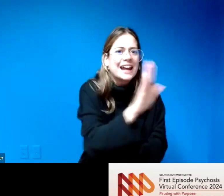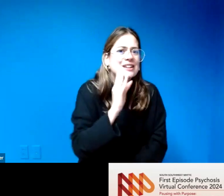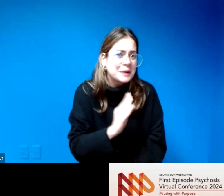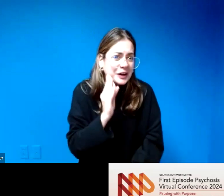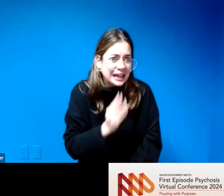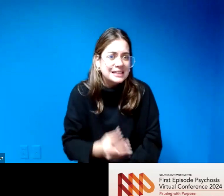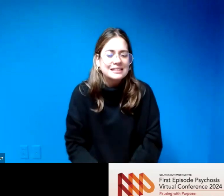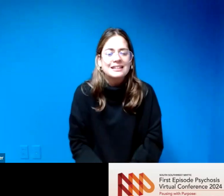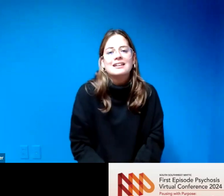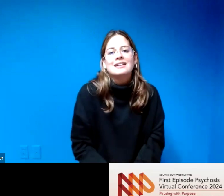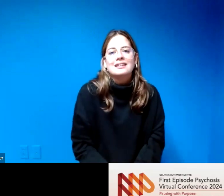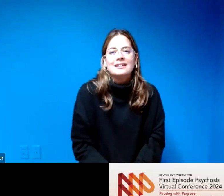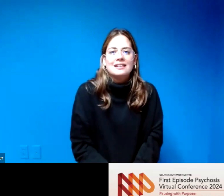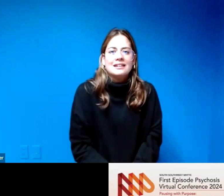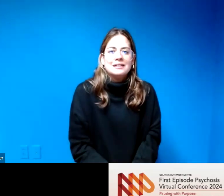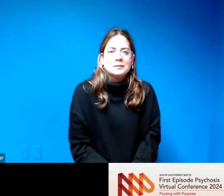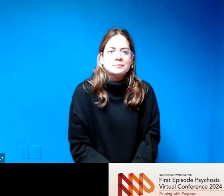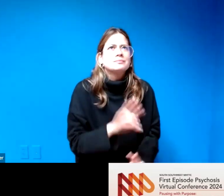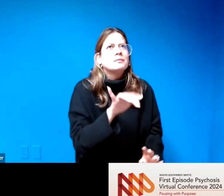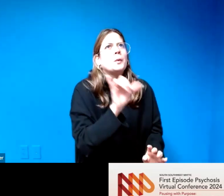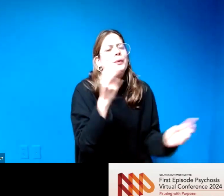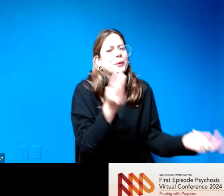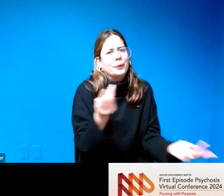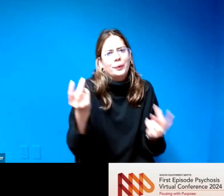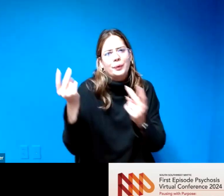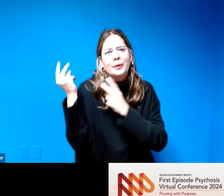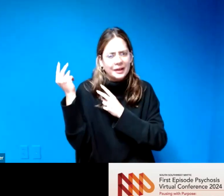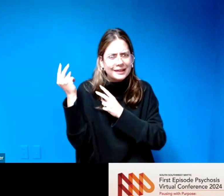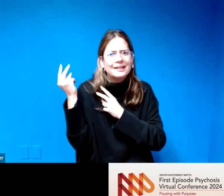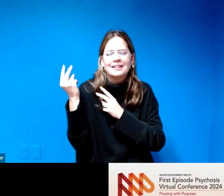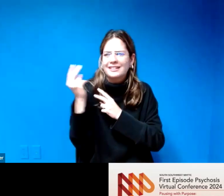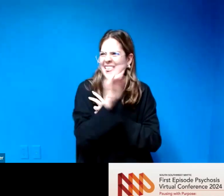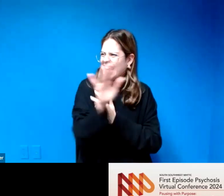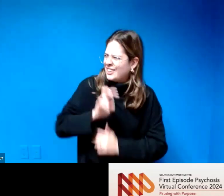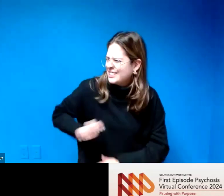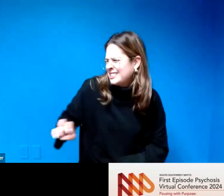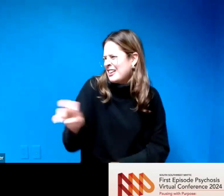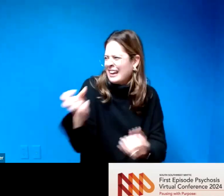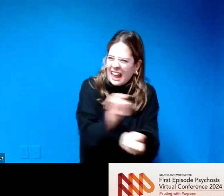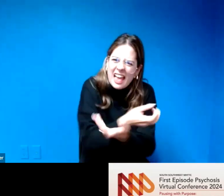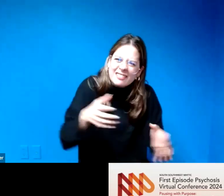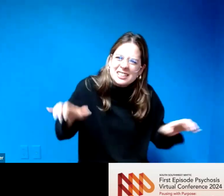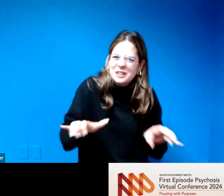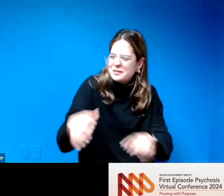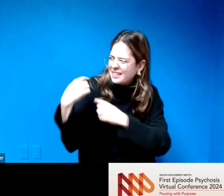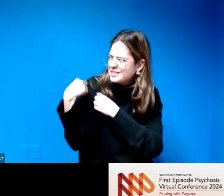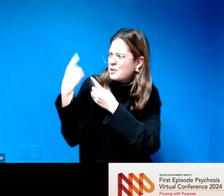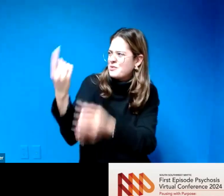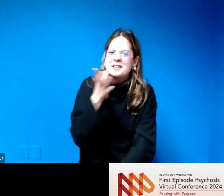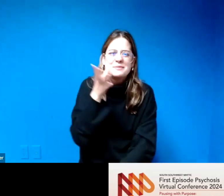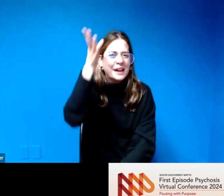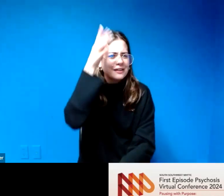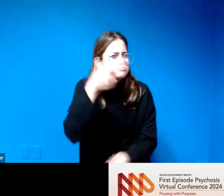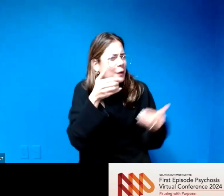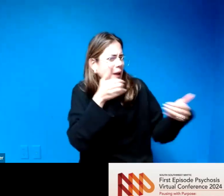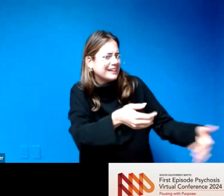they were going through in just reflecting back on their journey as parents. So that's wonderful. I'll let you